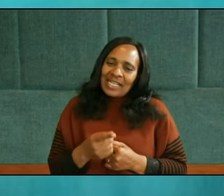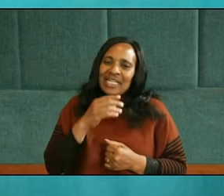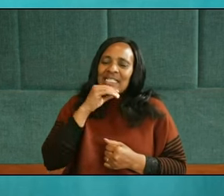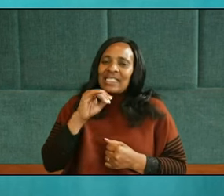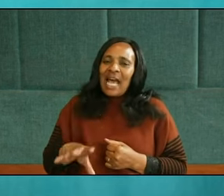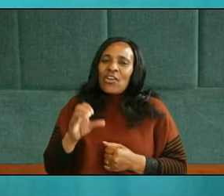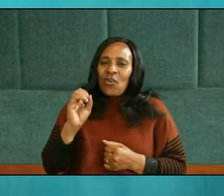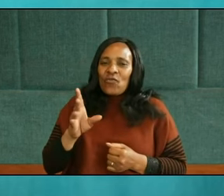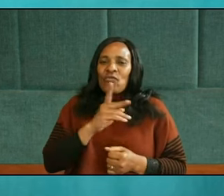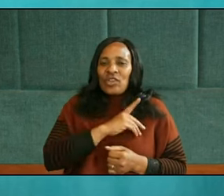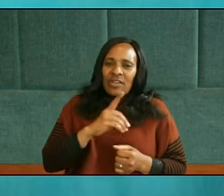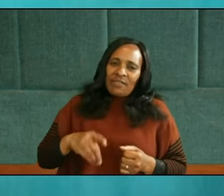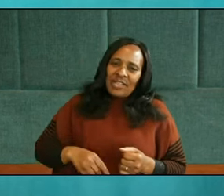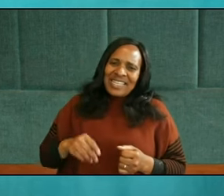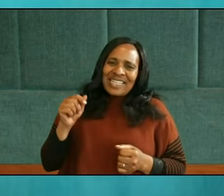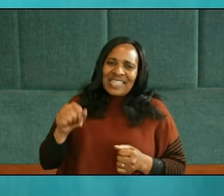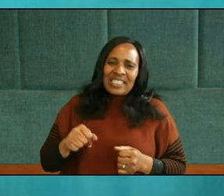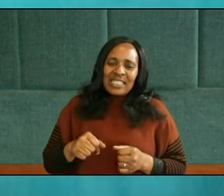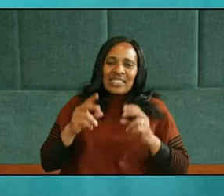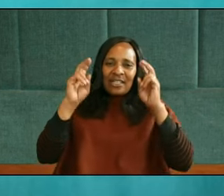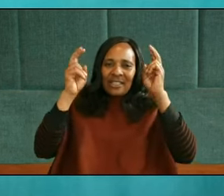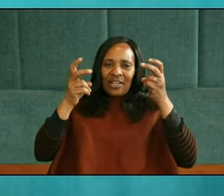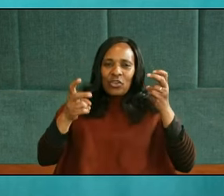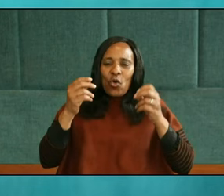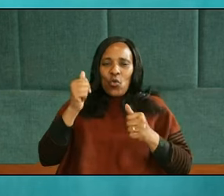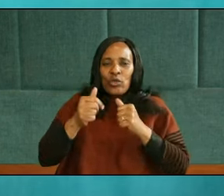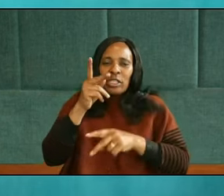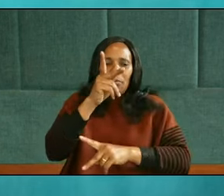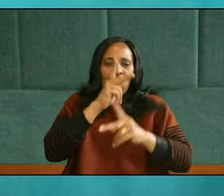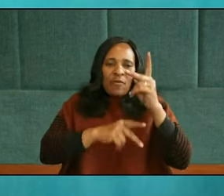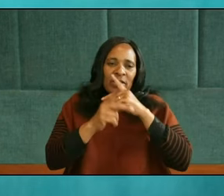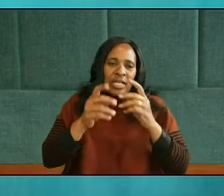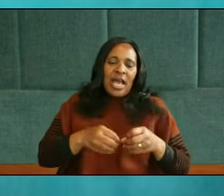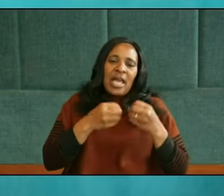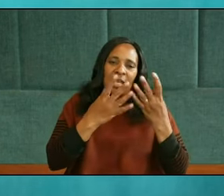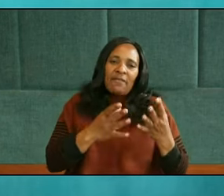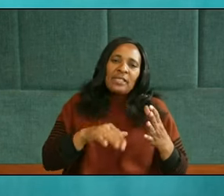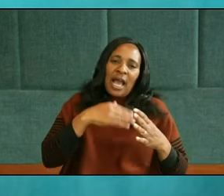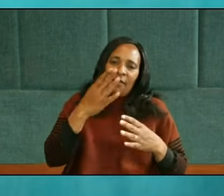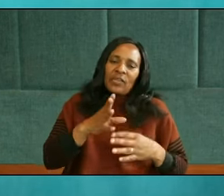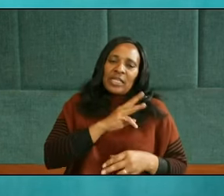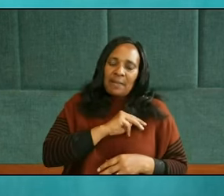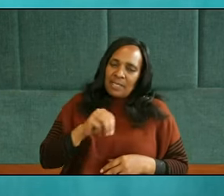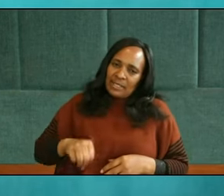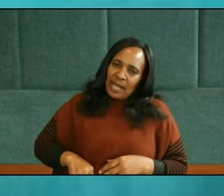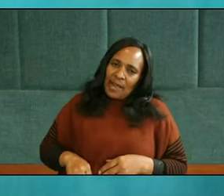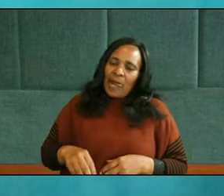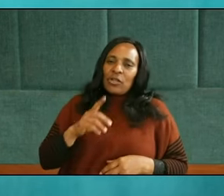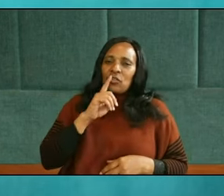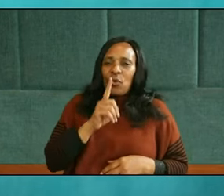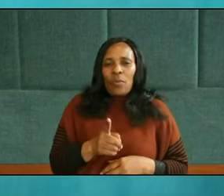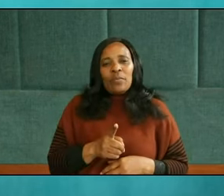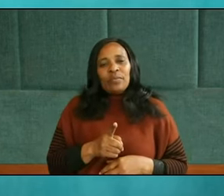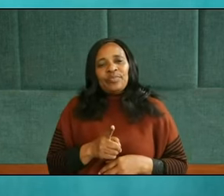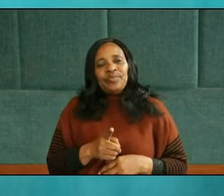of David. This was the title which prophecy had given of the Messiah. So